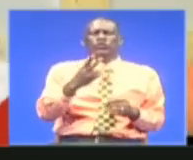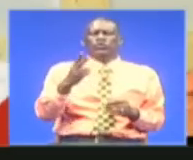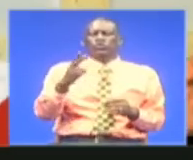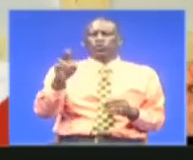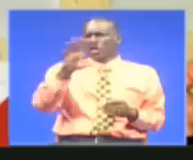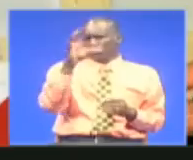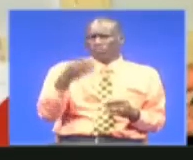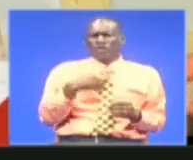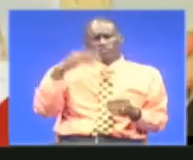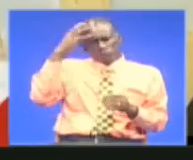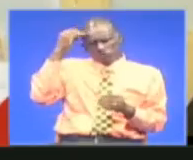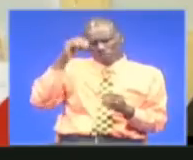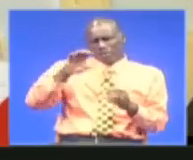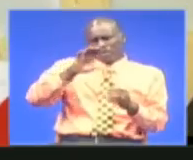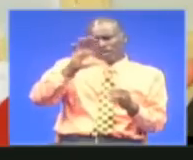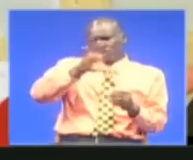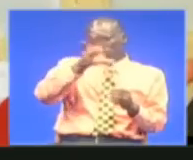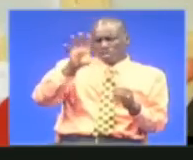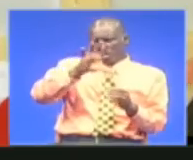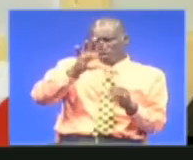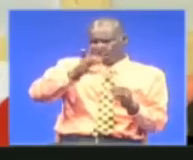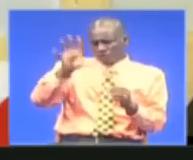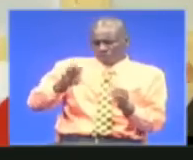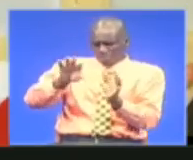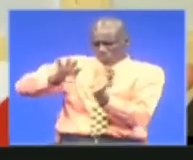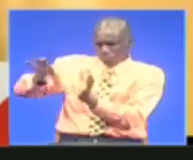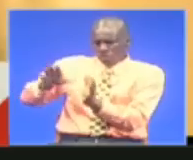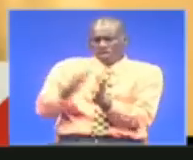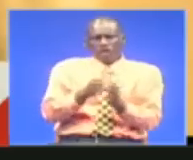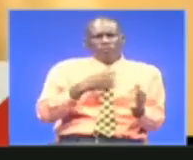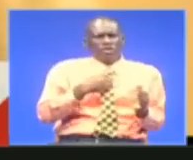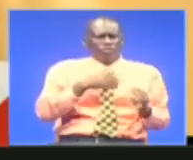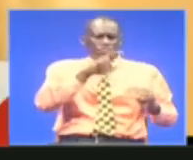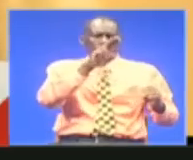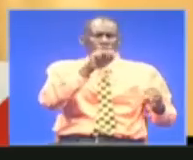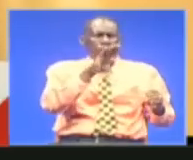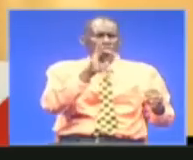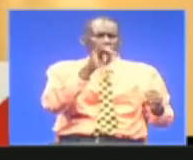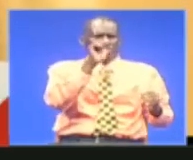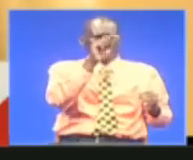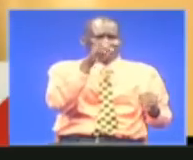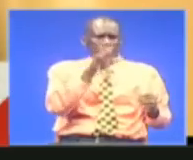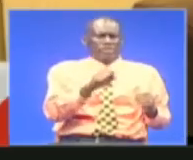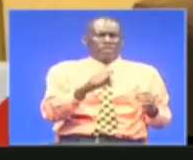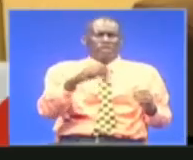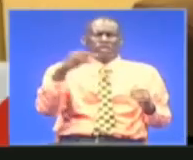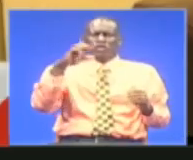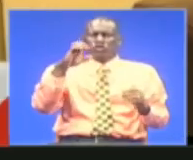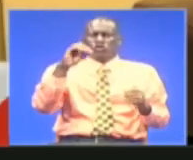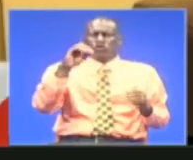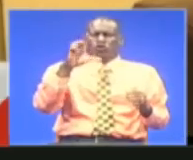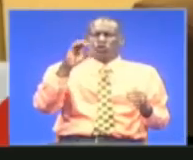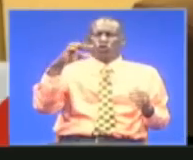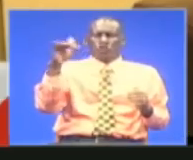the Somali continent and you're going to have the Nubian continent, that's the rest of Africa. Geologist David Adede describes what the area